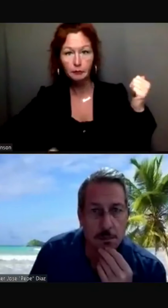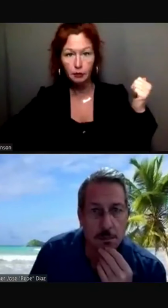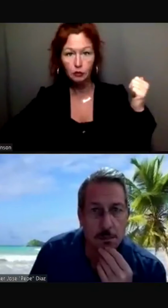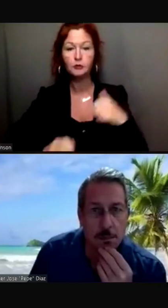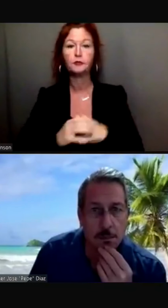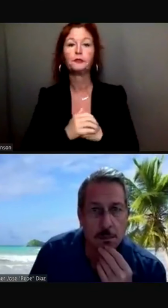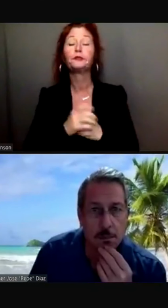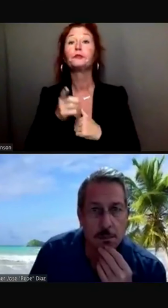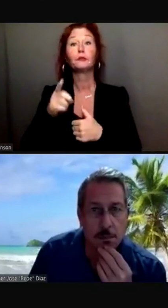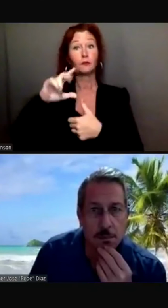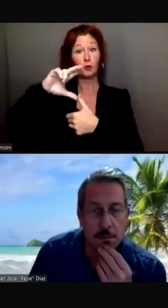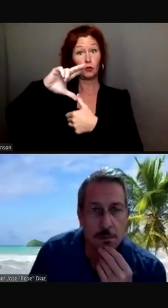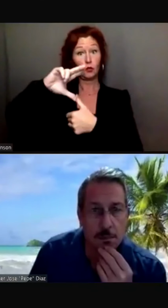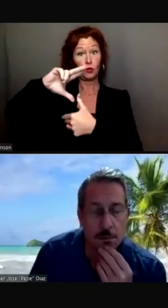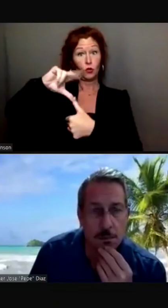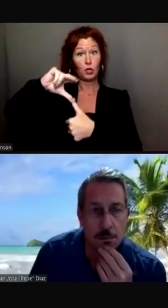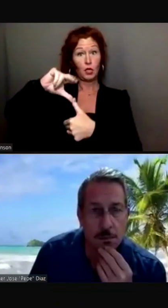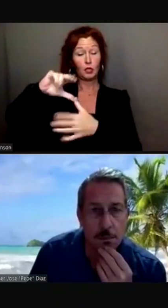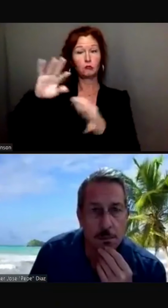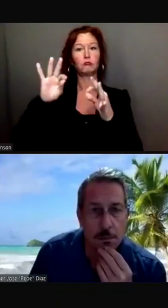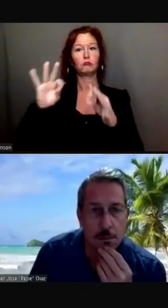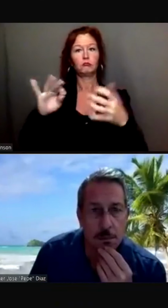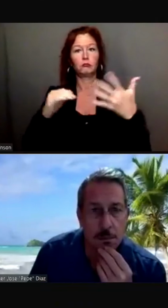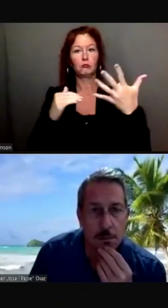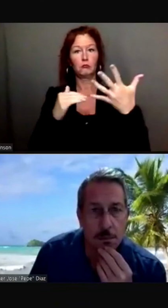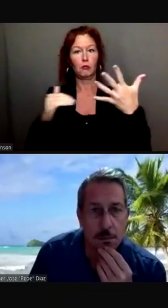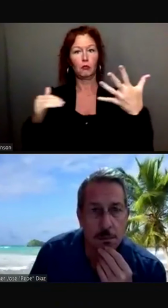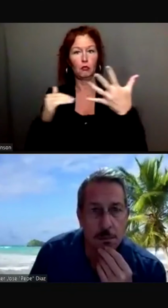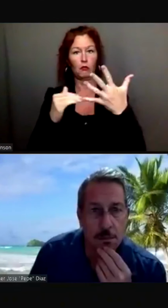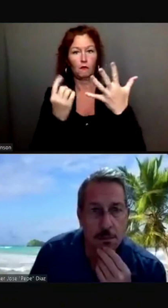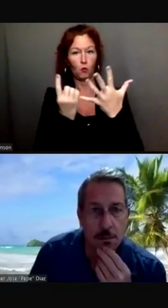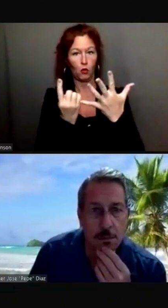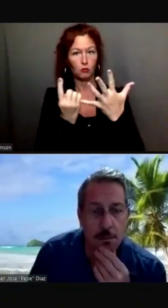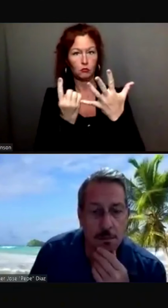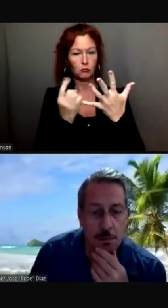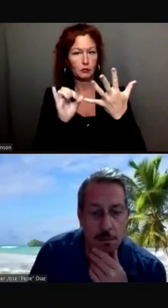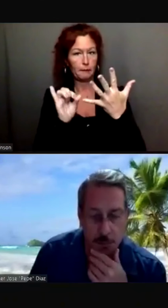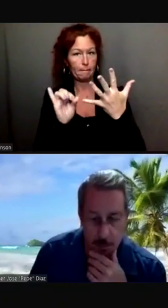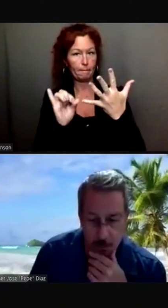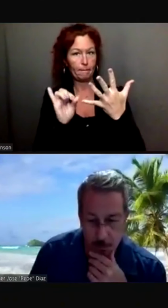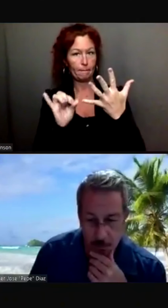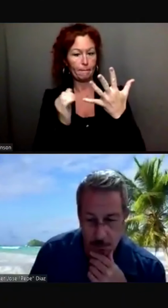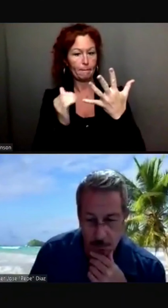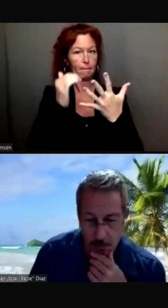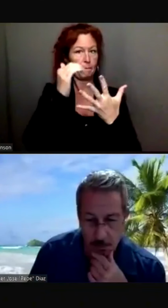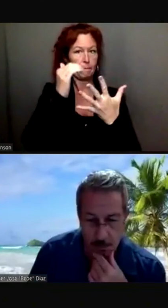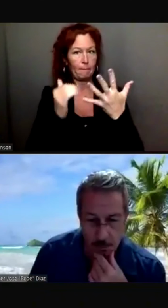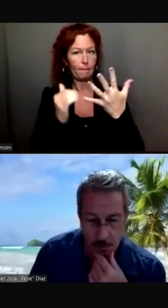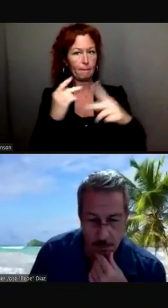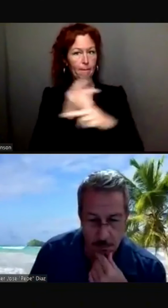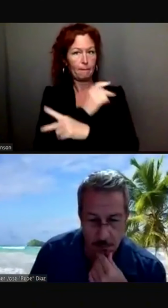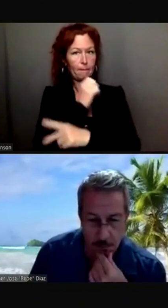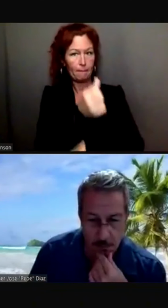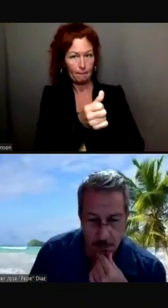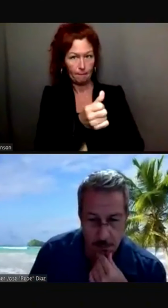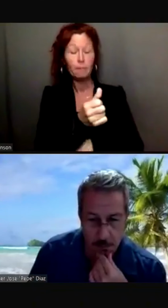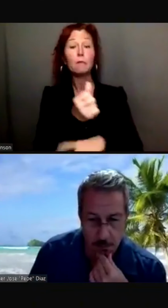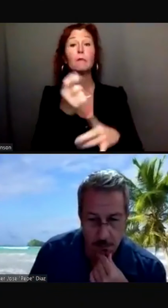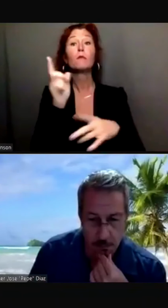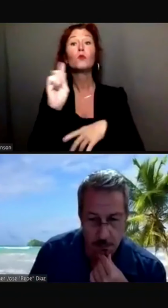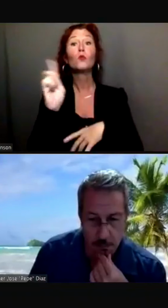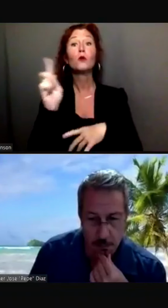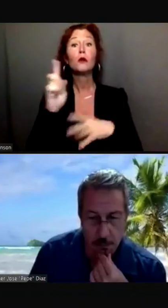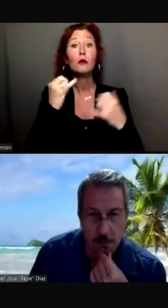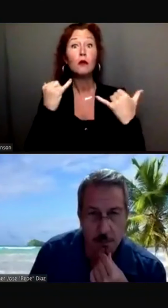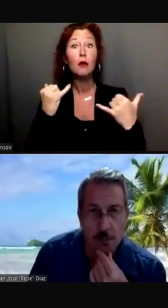Isaias continues as a Category 1 hurricane with wind speeds at 85 miles an hour. It's now over the northwestern Bahamas. The